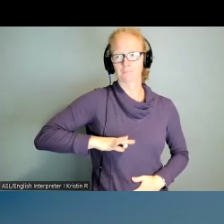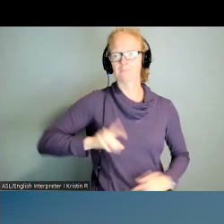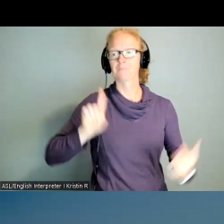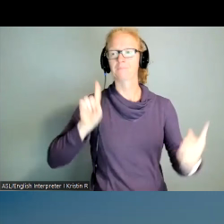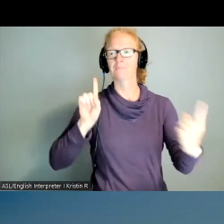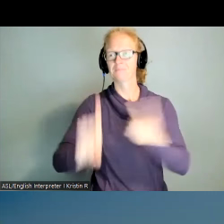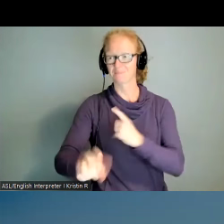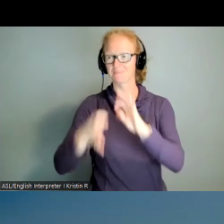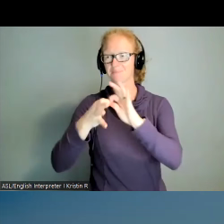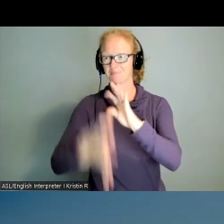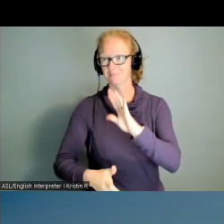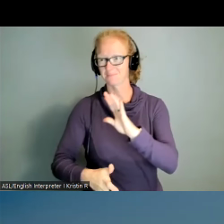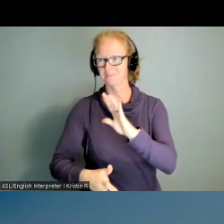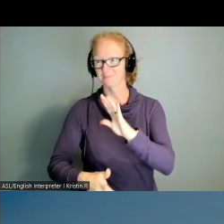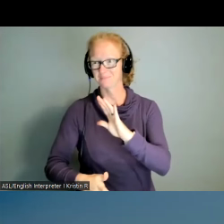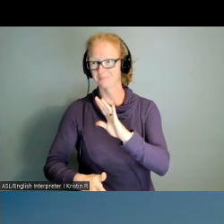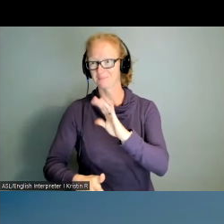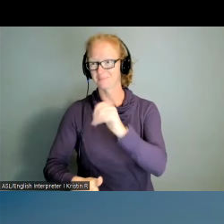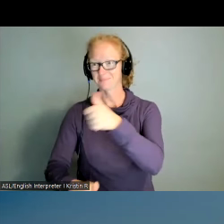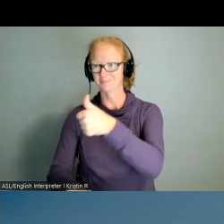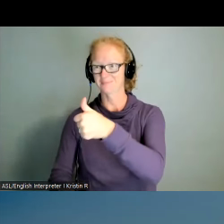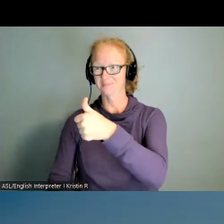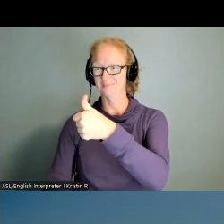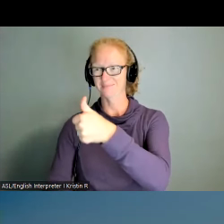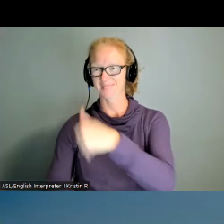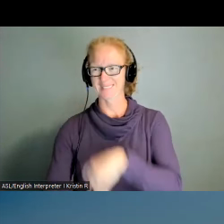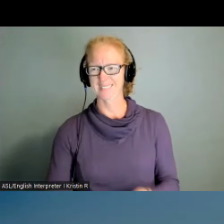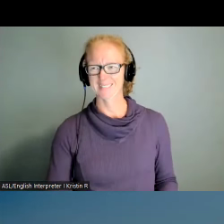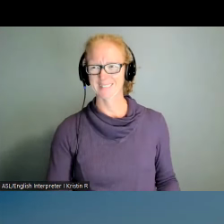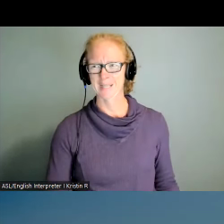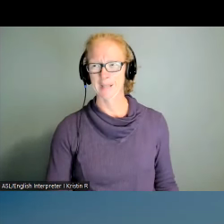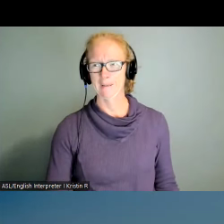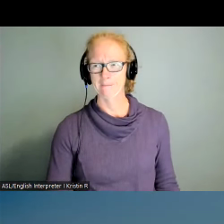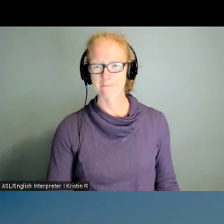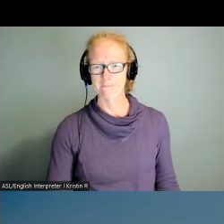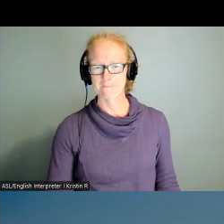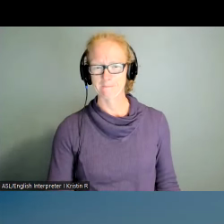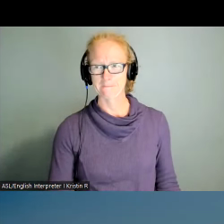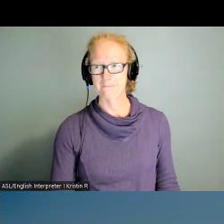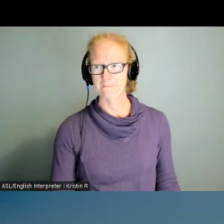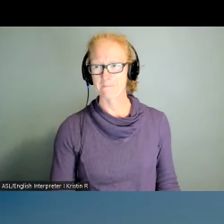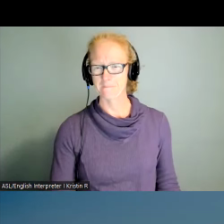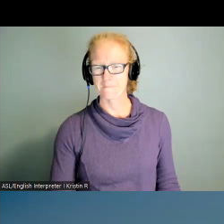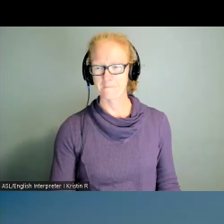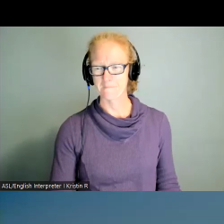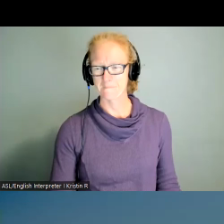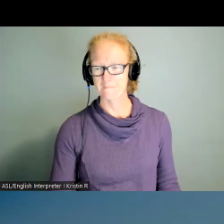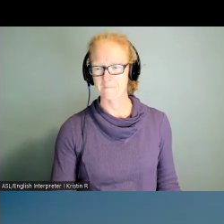So once you've done that, you then proceed through steps 1 through 4 of the process.